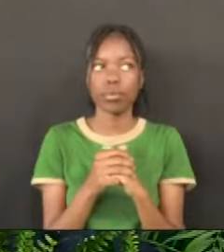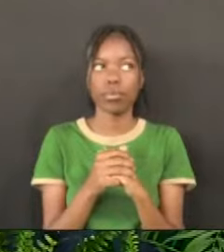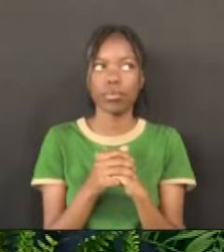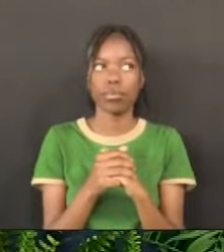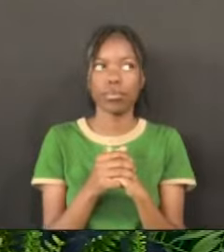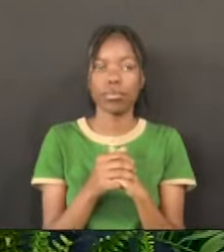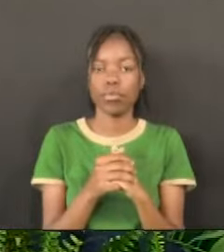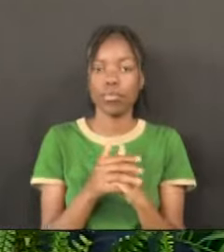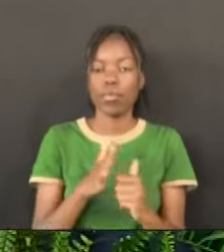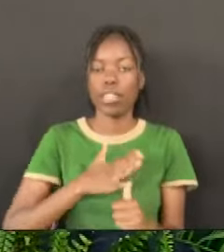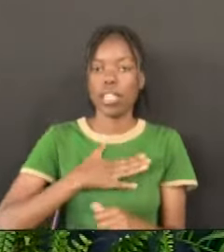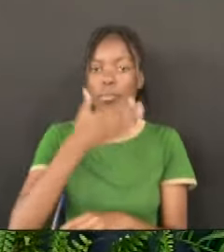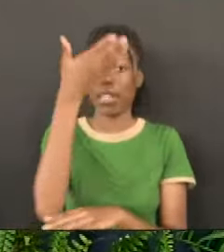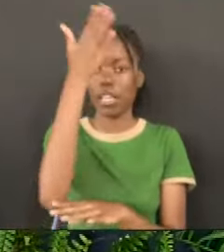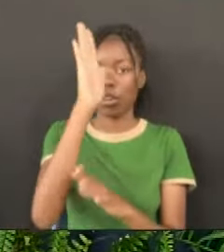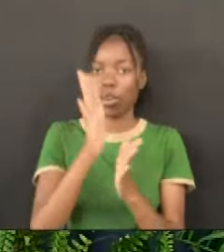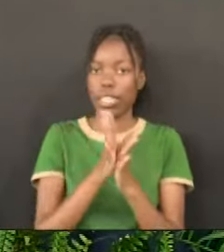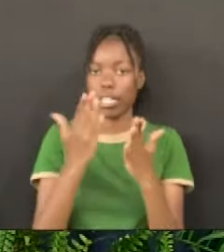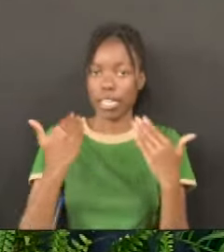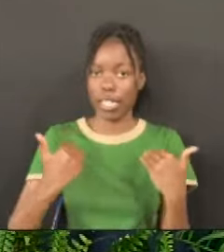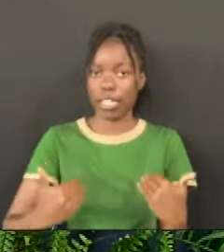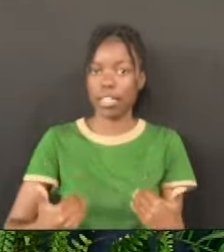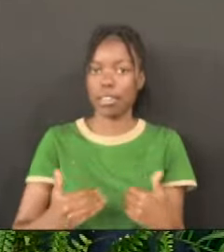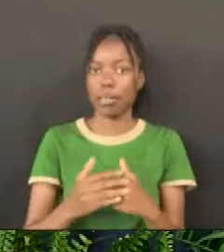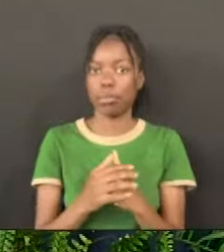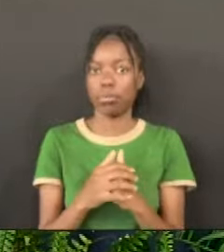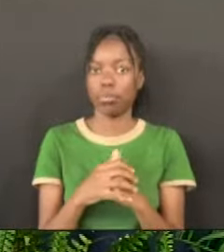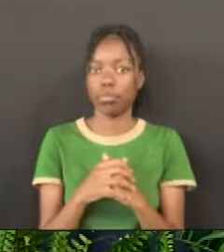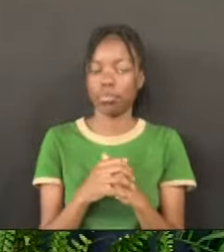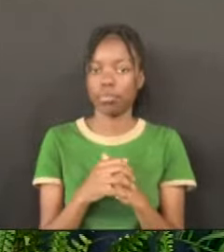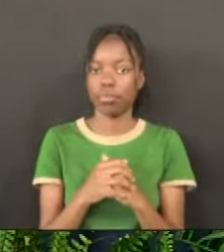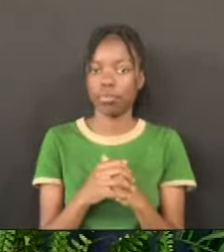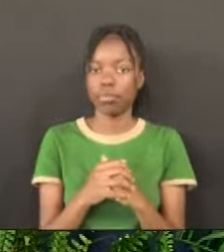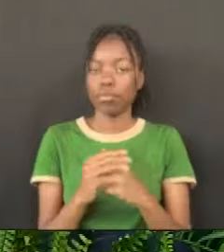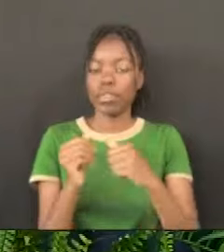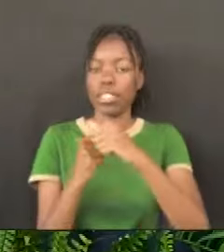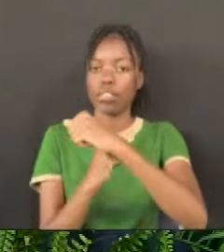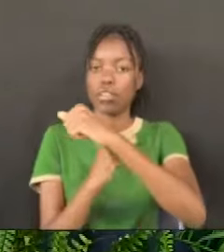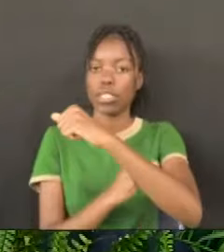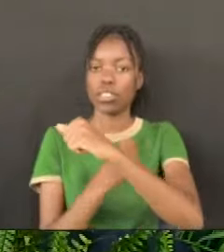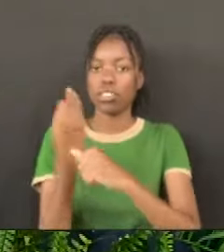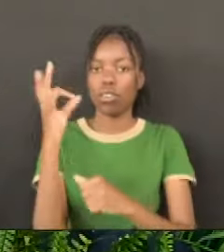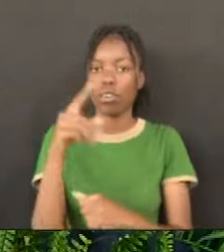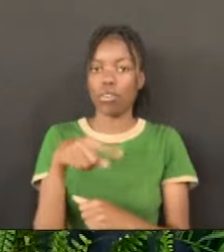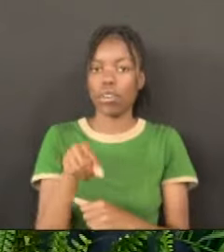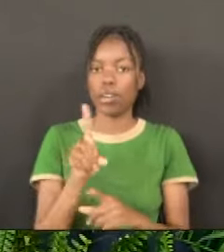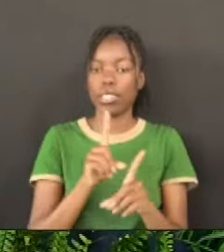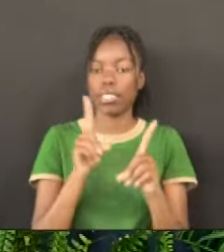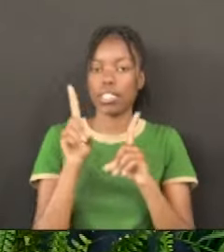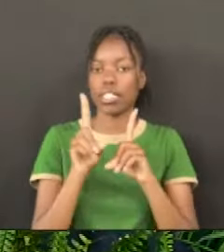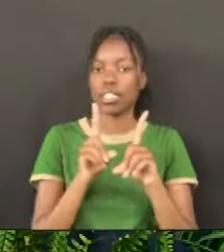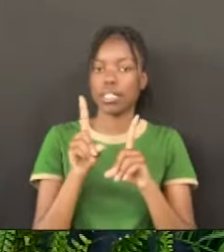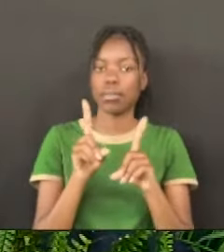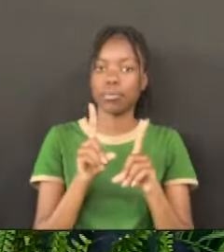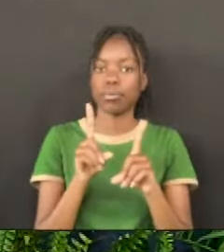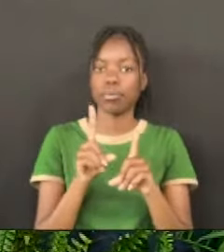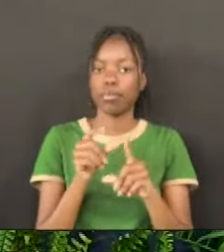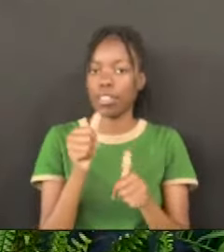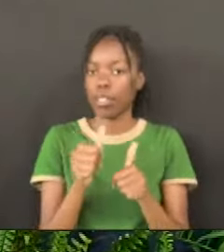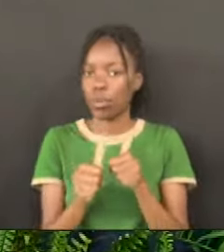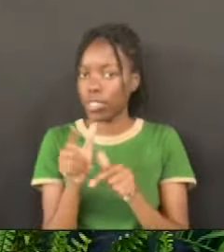My God and I, the foundation of our journey. Which